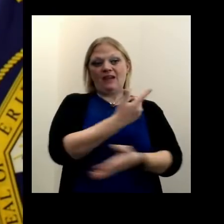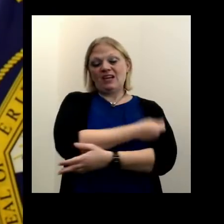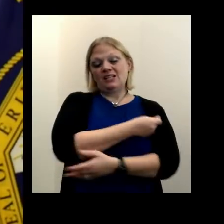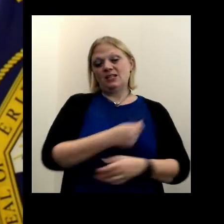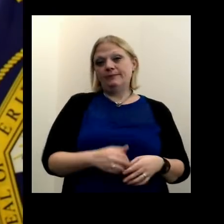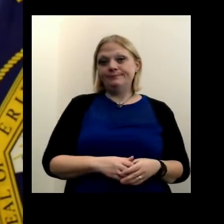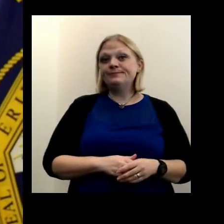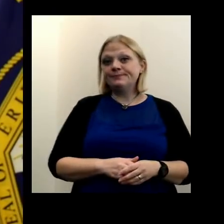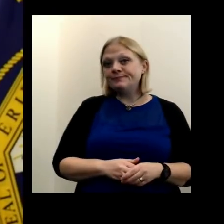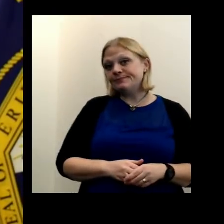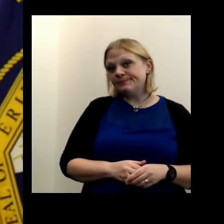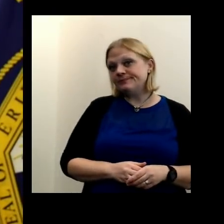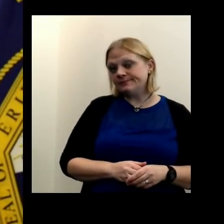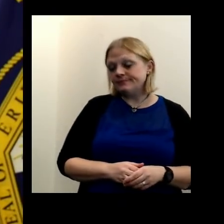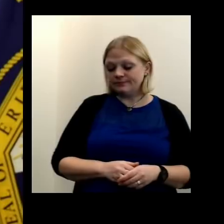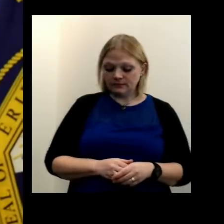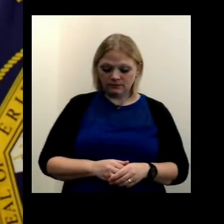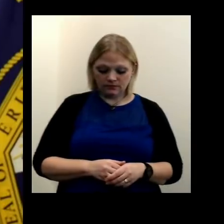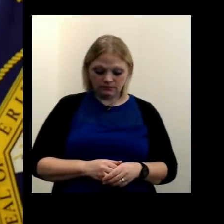vaccine.